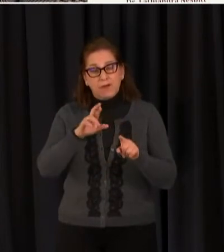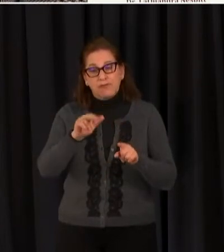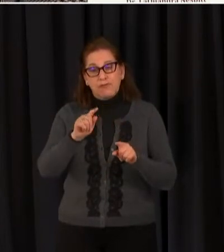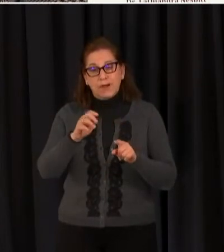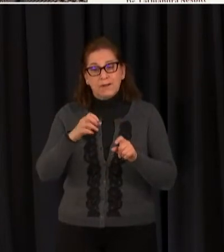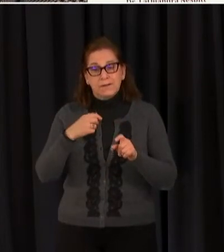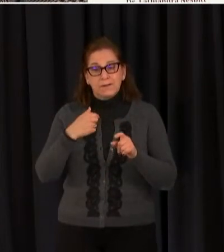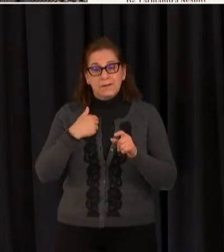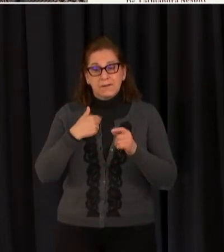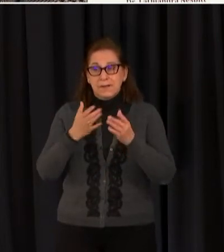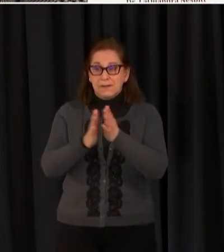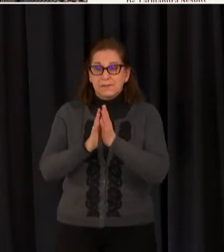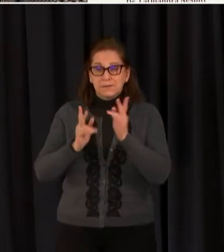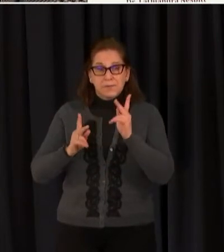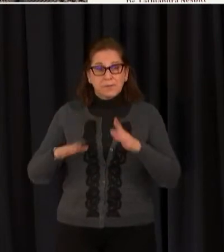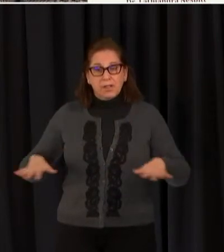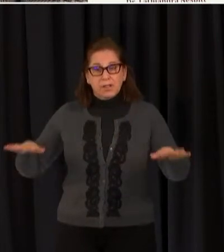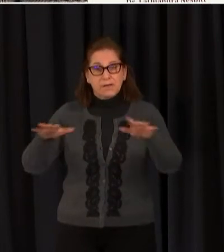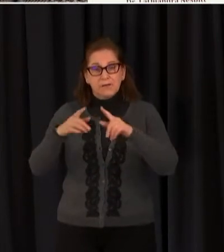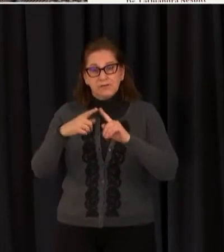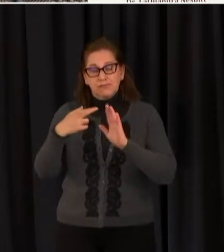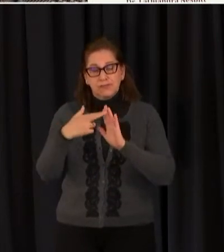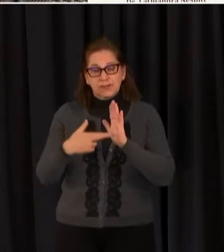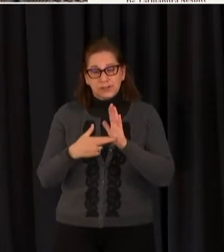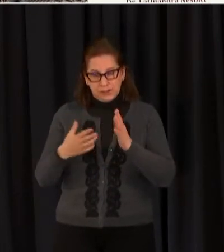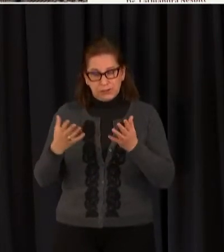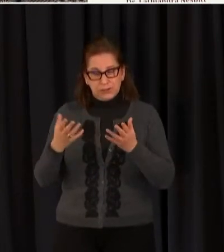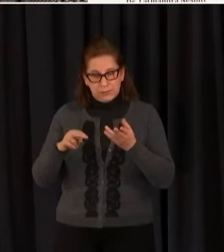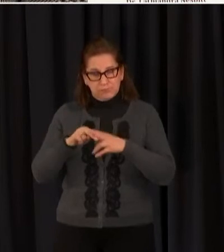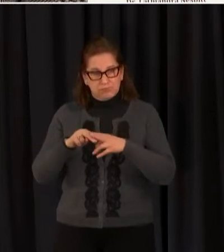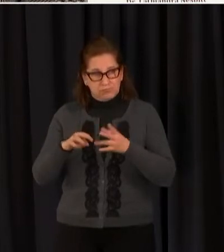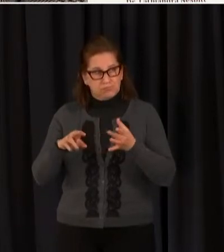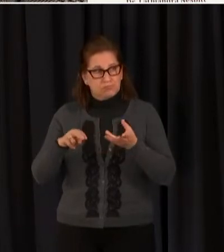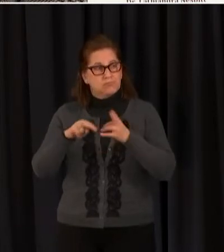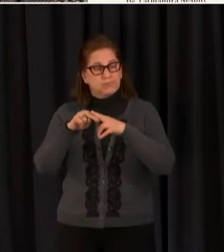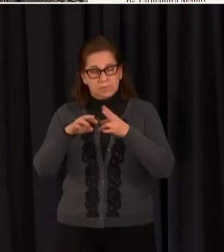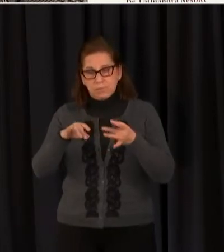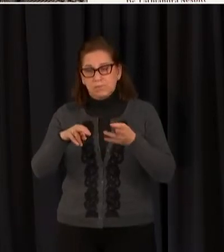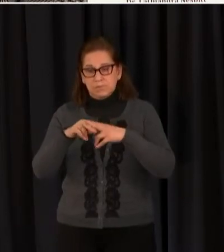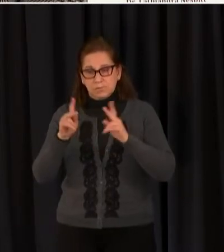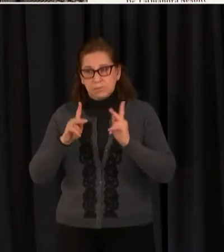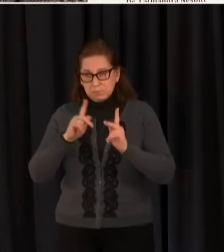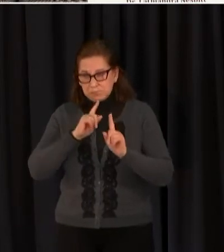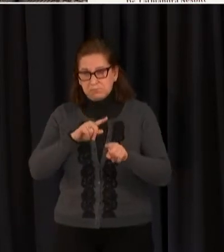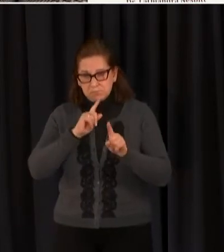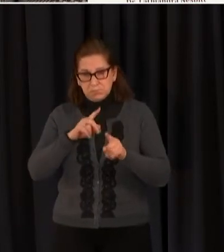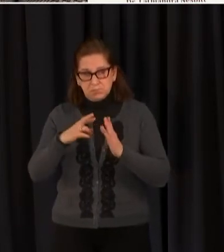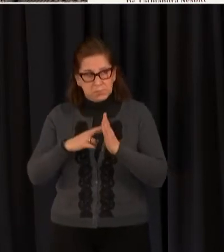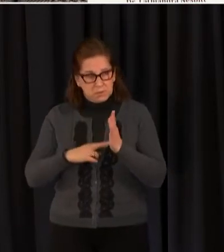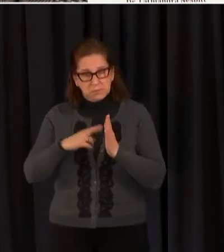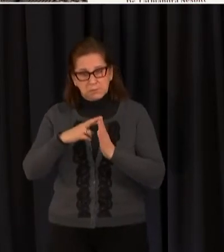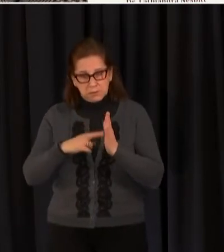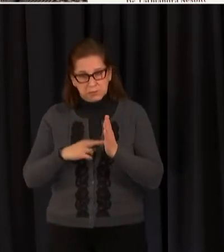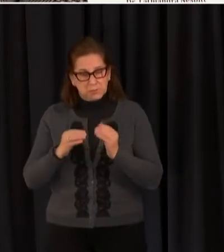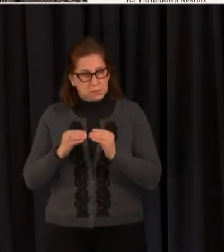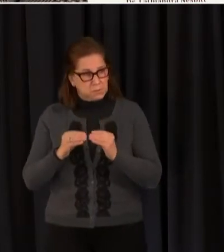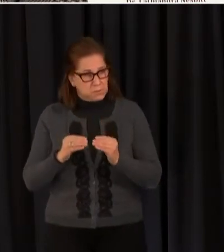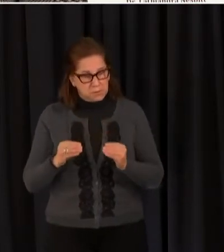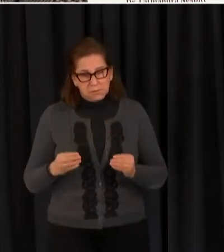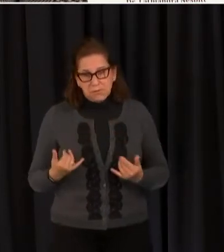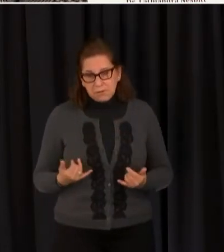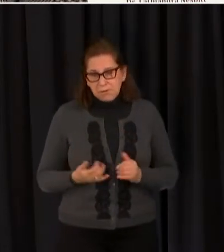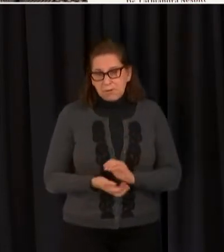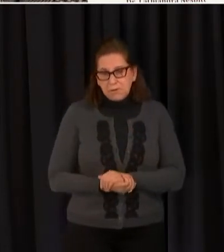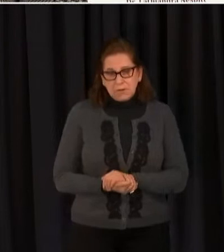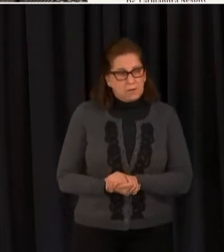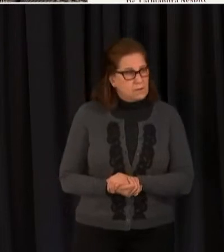plateau around some point and maybe not get to 70% of that population signing up for vaccination. I will mention again,